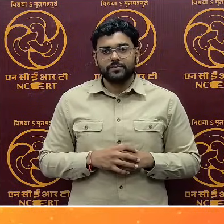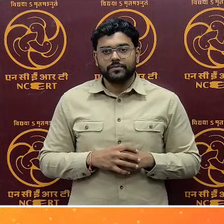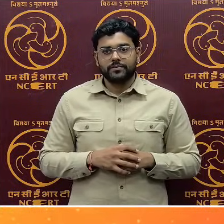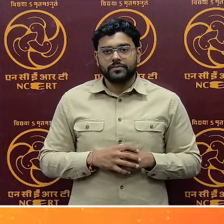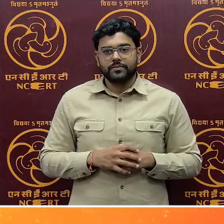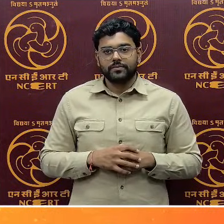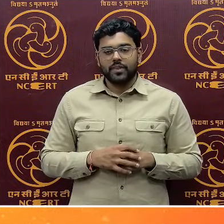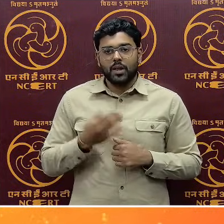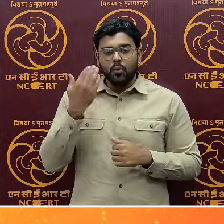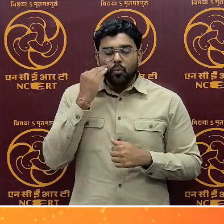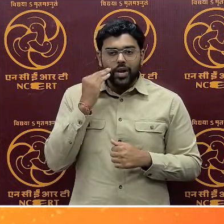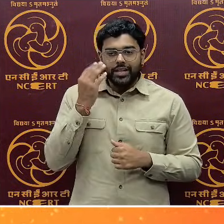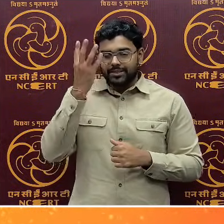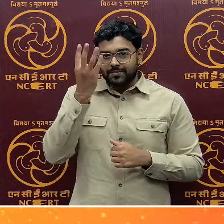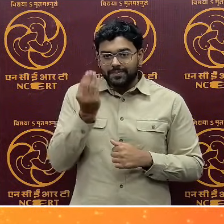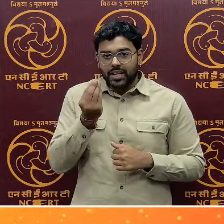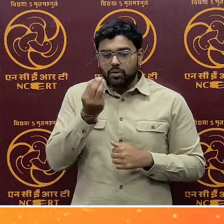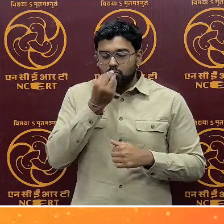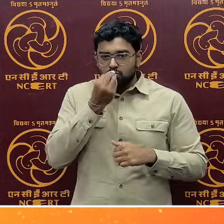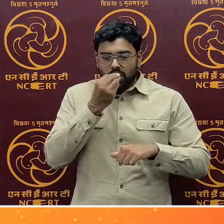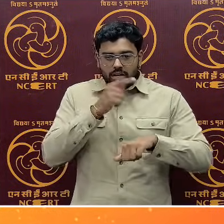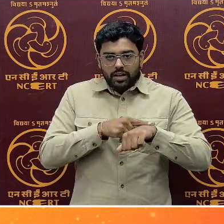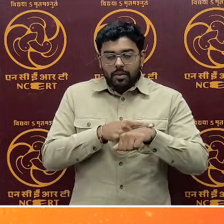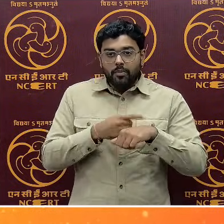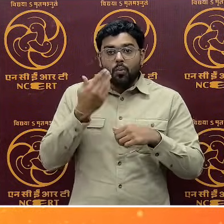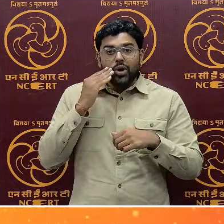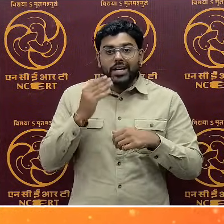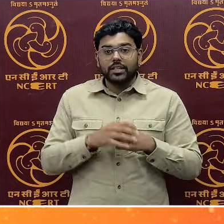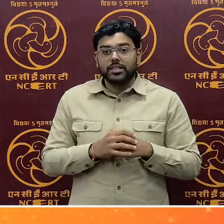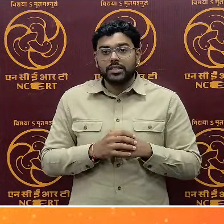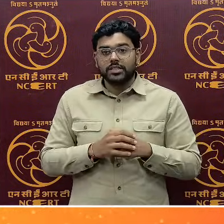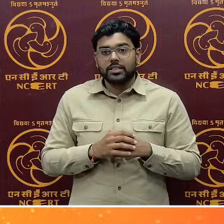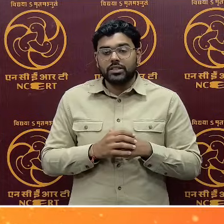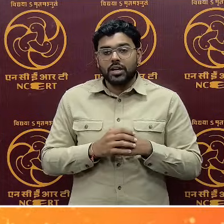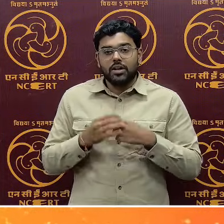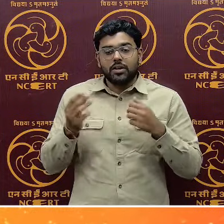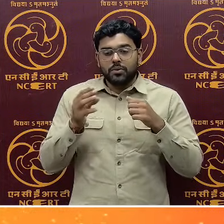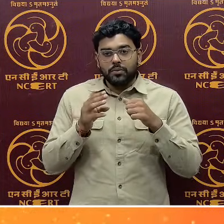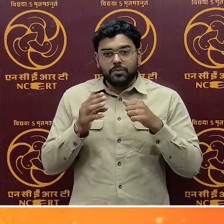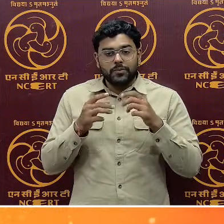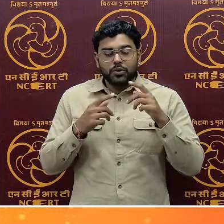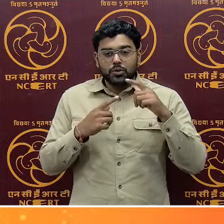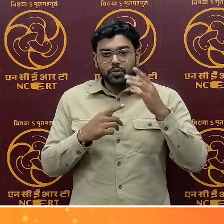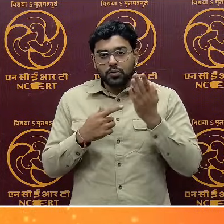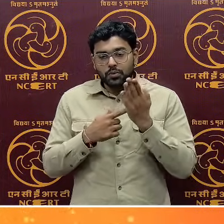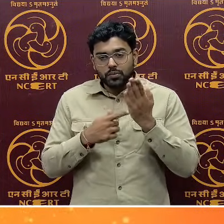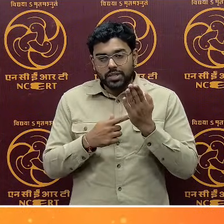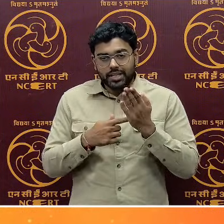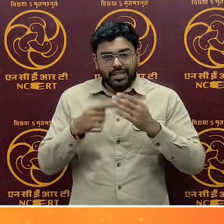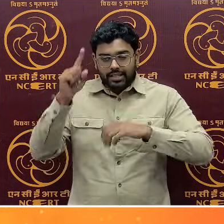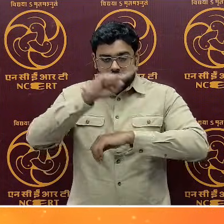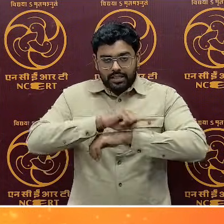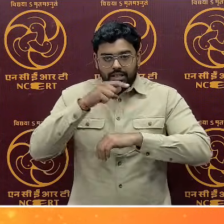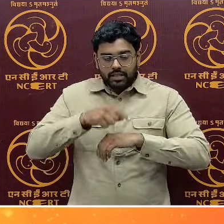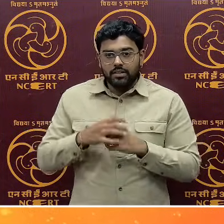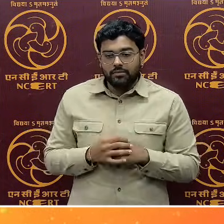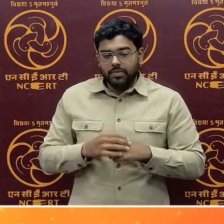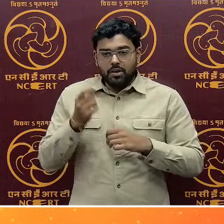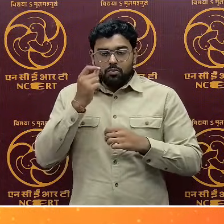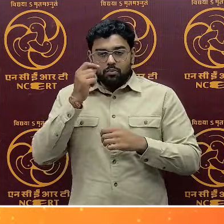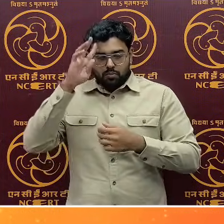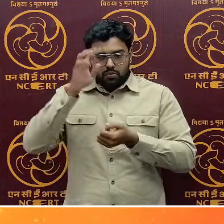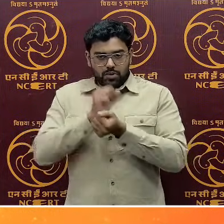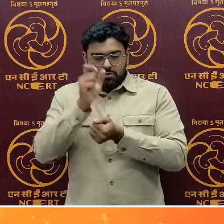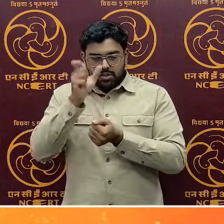At the dinner table on Tuesday night, Chief Brown stared at his cream of mushroom soup.